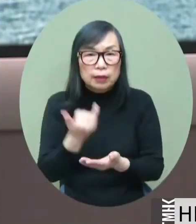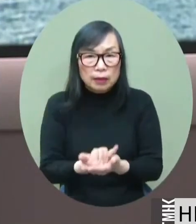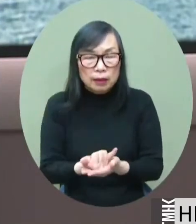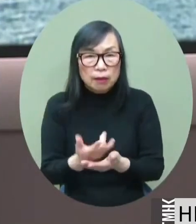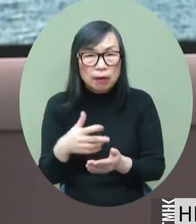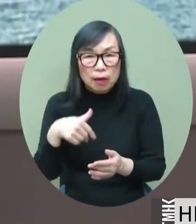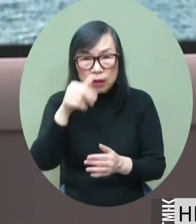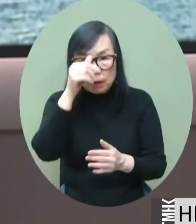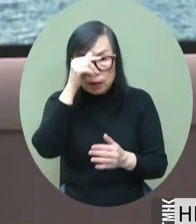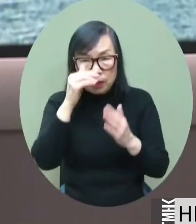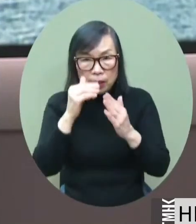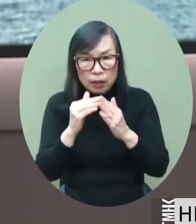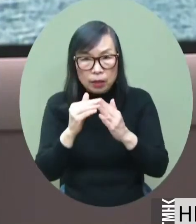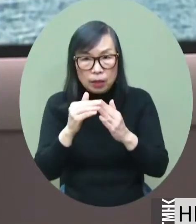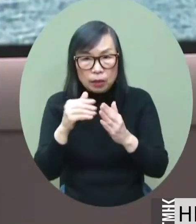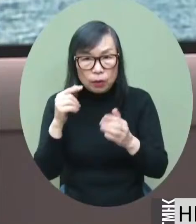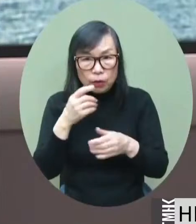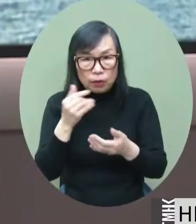yesterday.